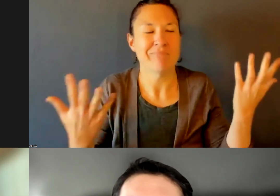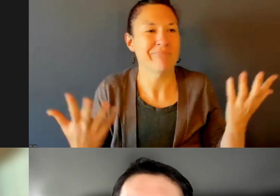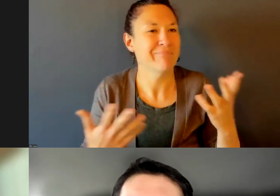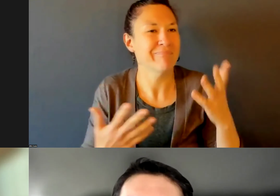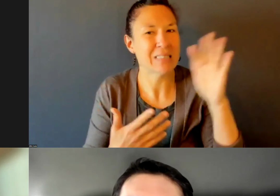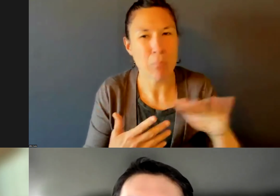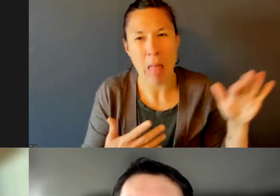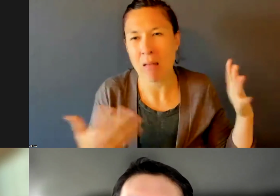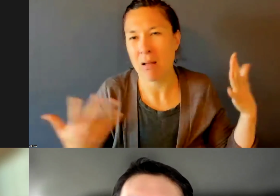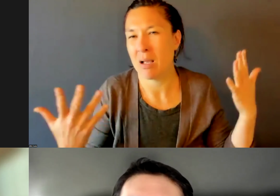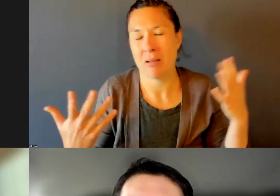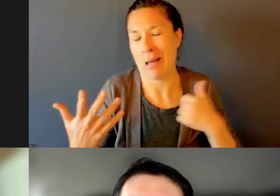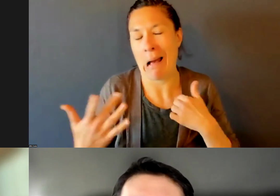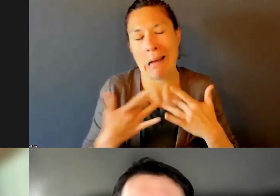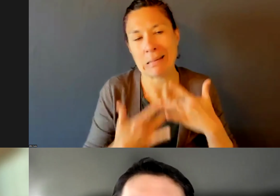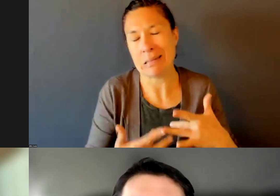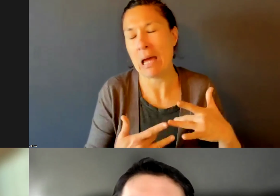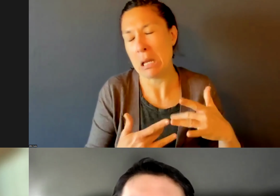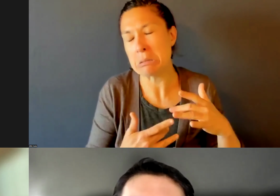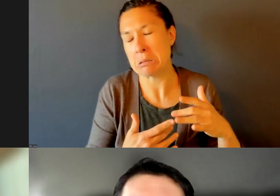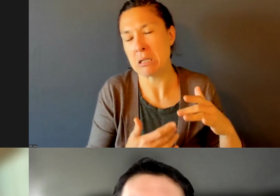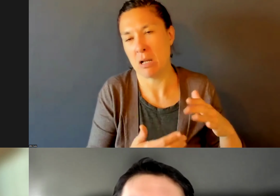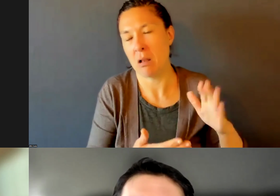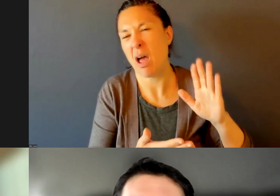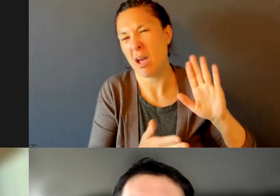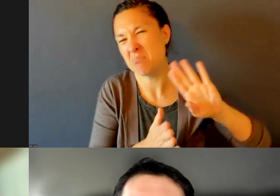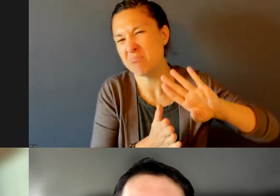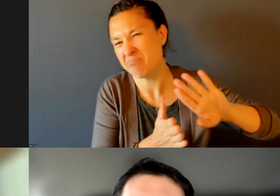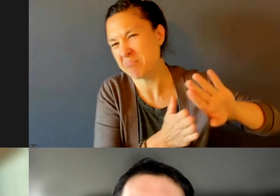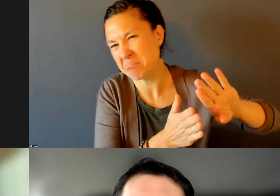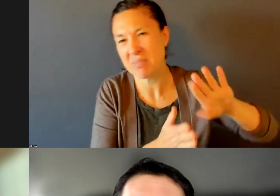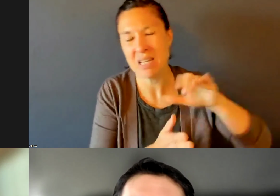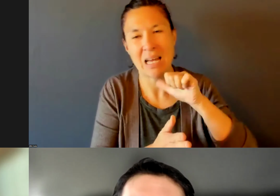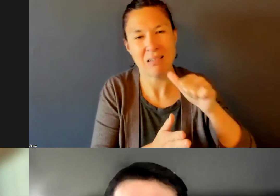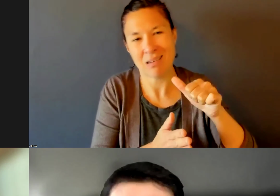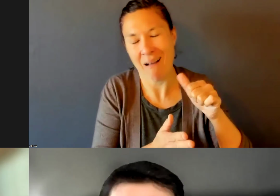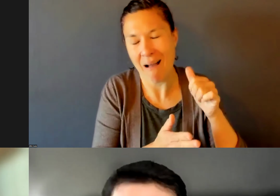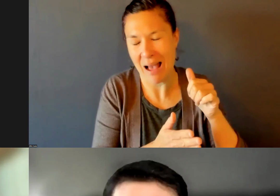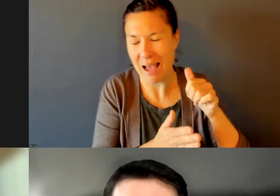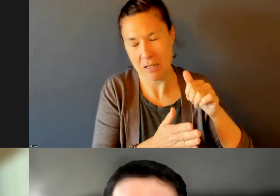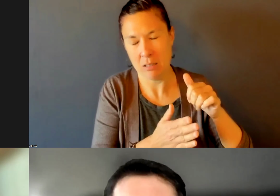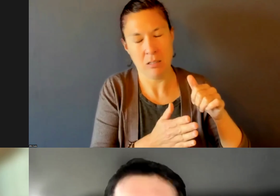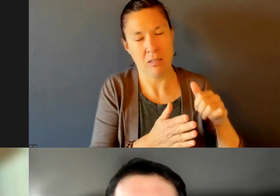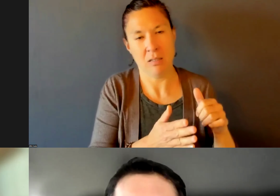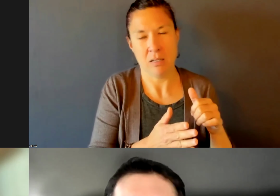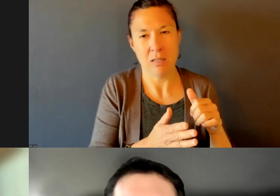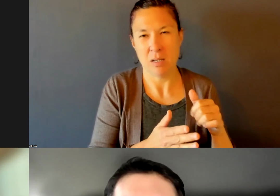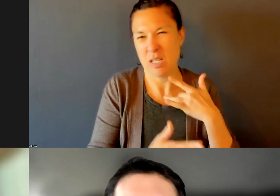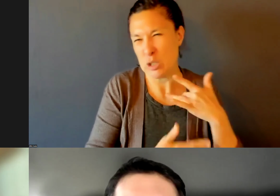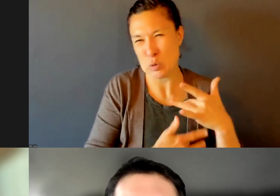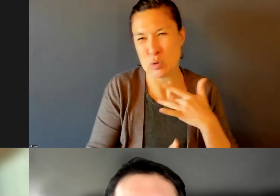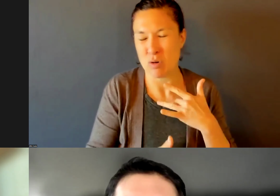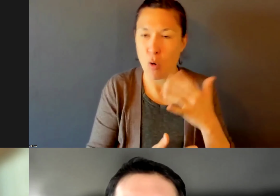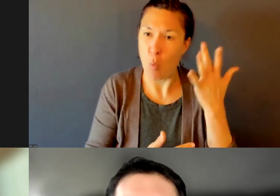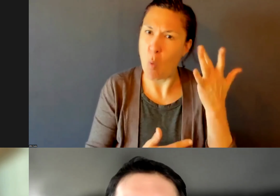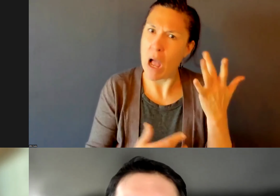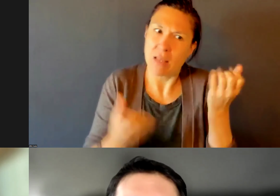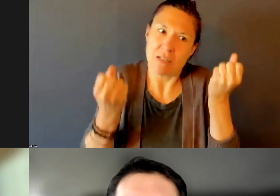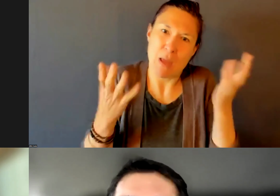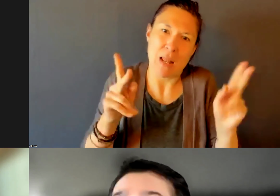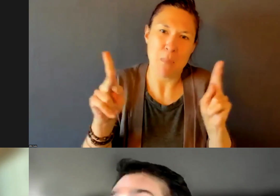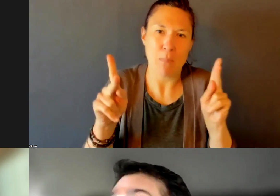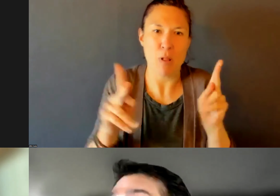because, as Kamal said, there are many non-native speakers, users of English in our field. Our field